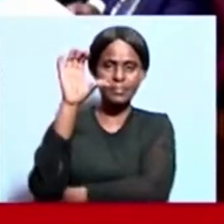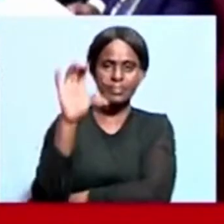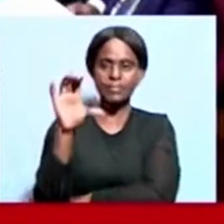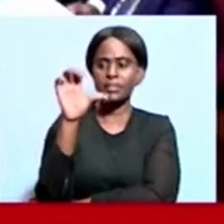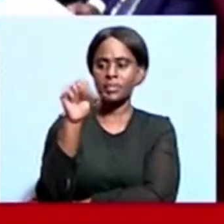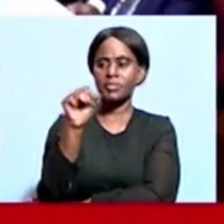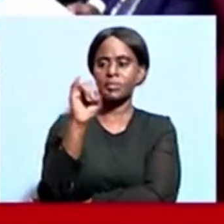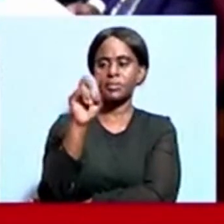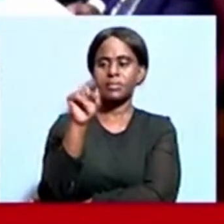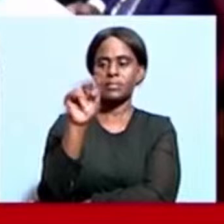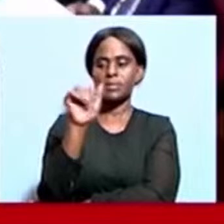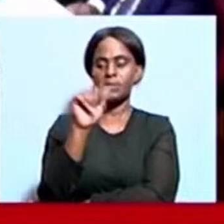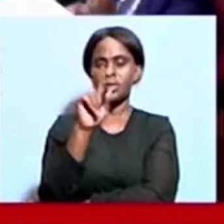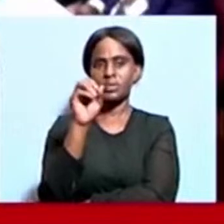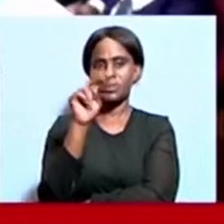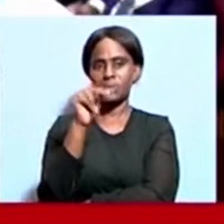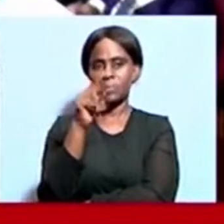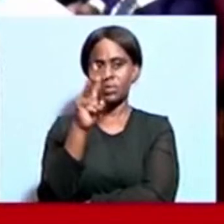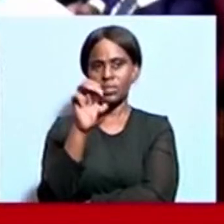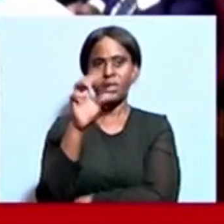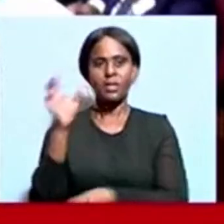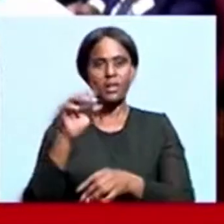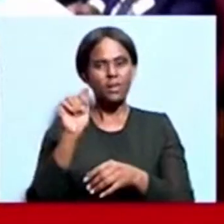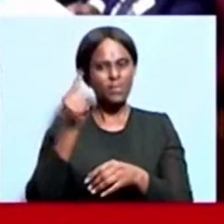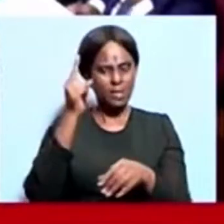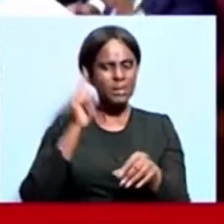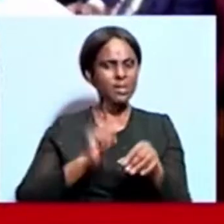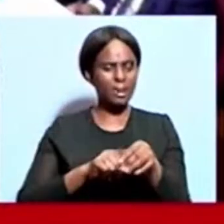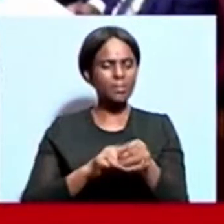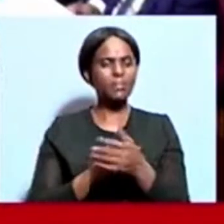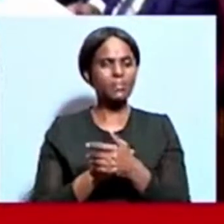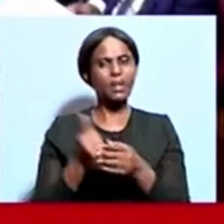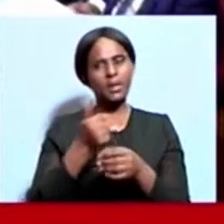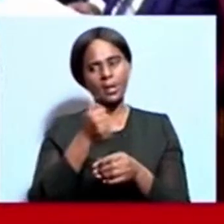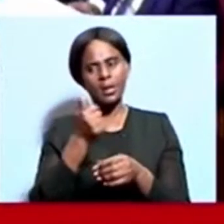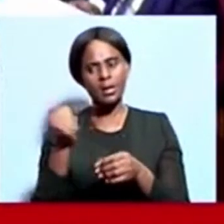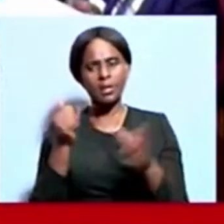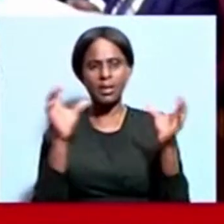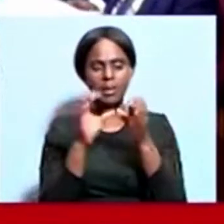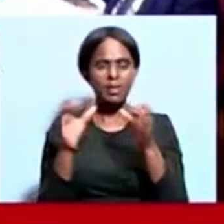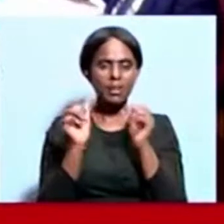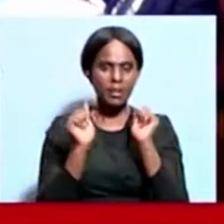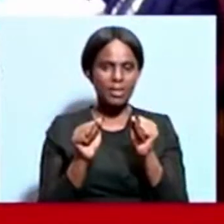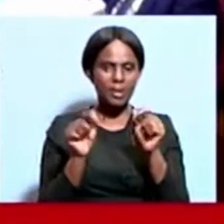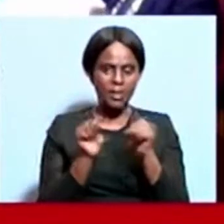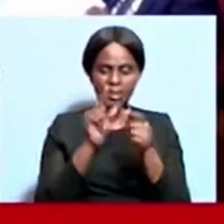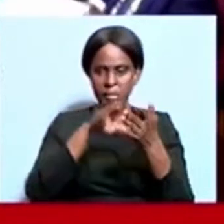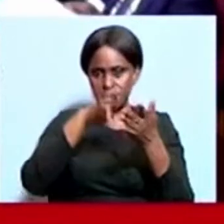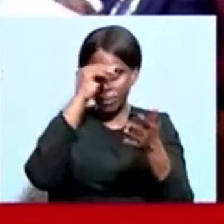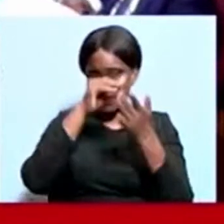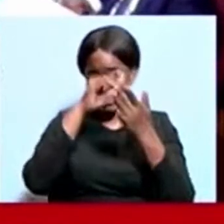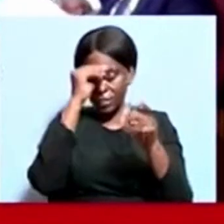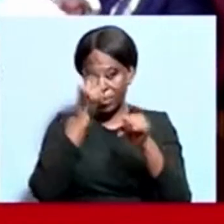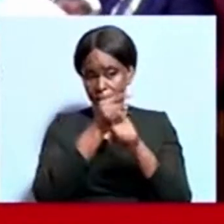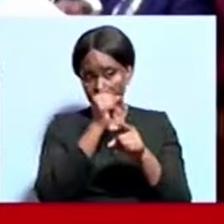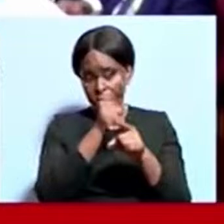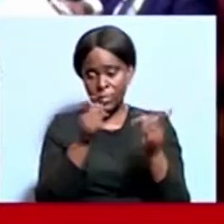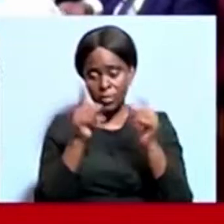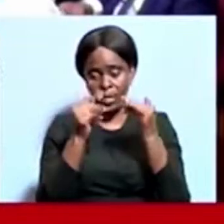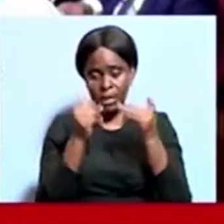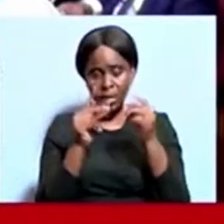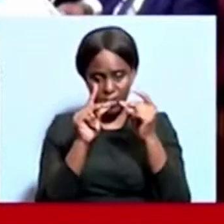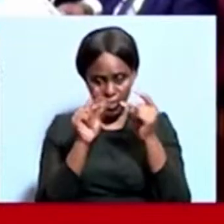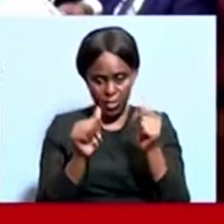Sinazongwe Council, which would, for the first time, which also other councils would learn from. Now, when it